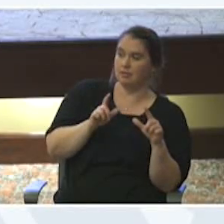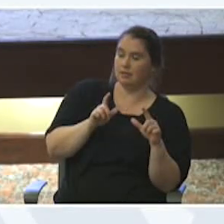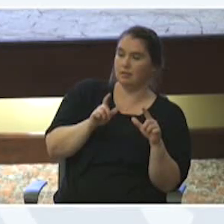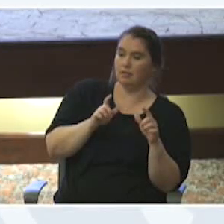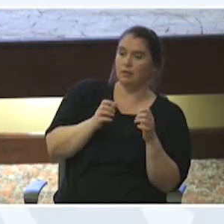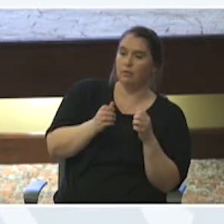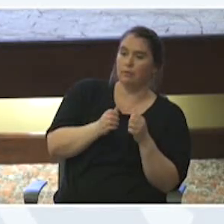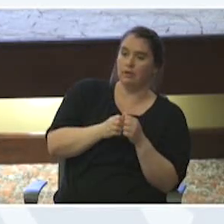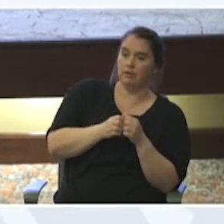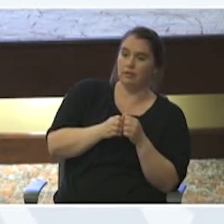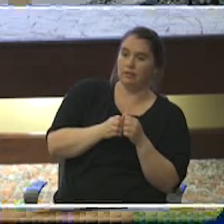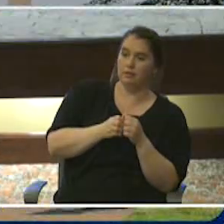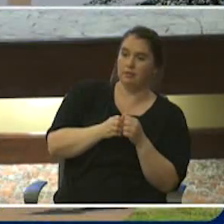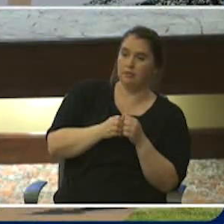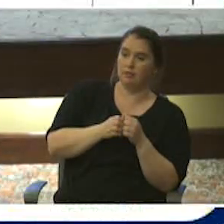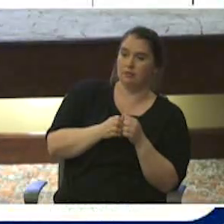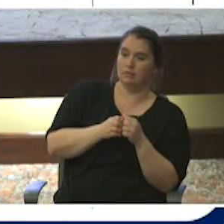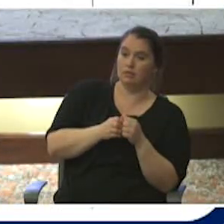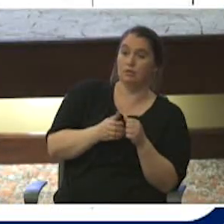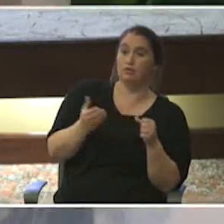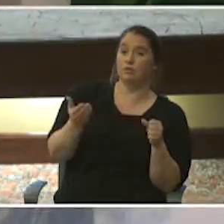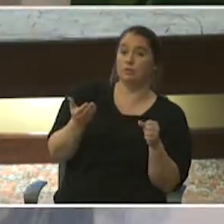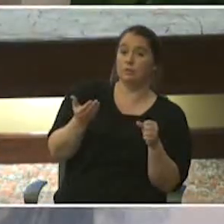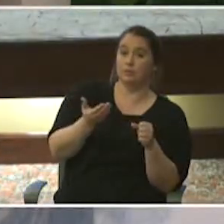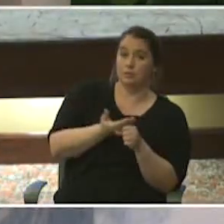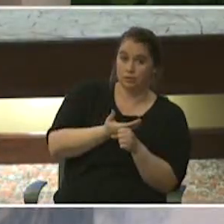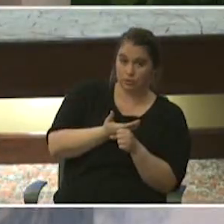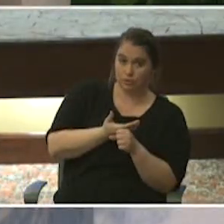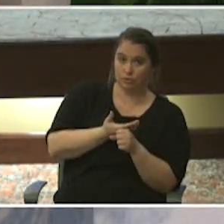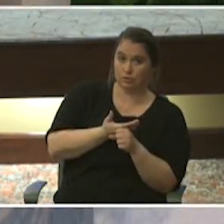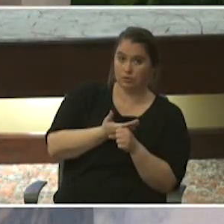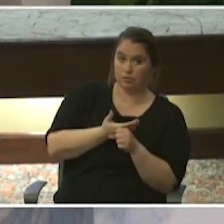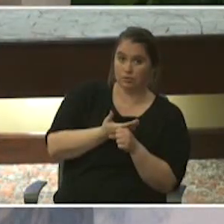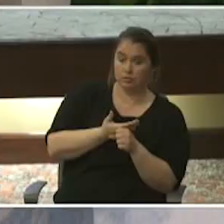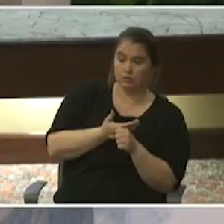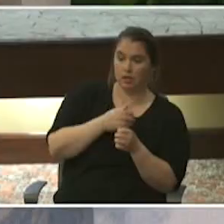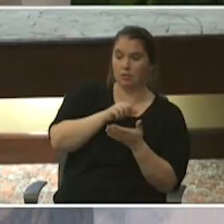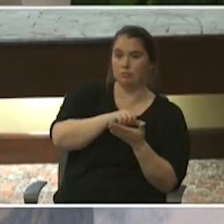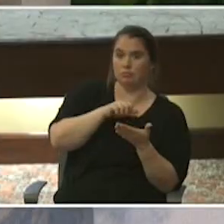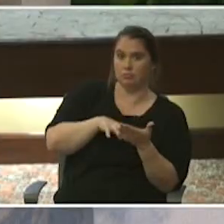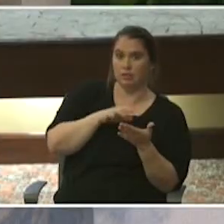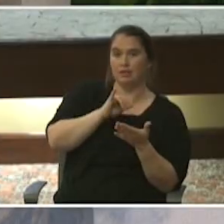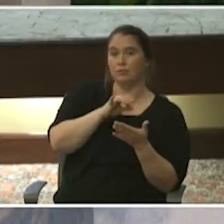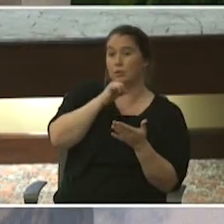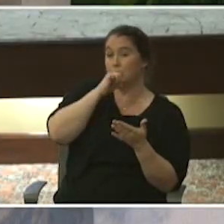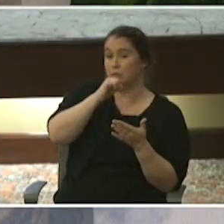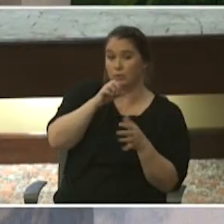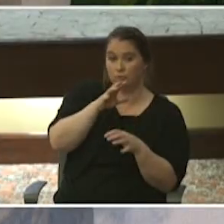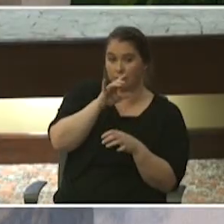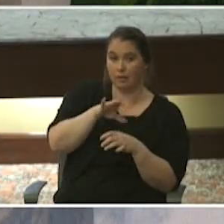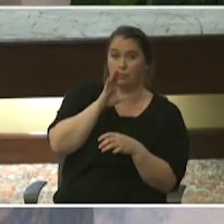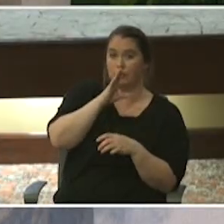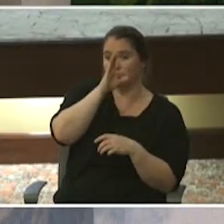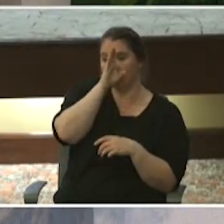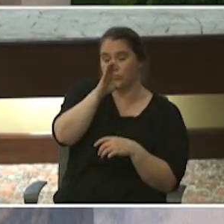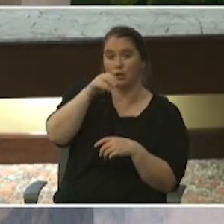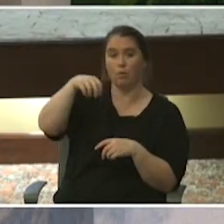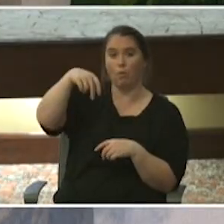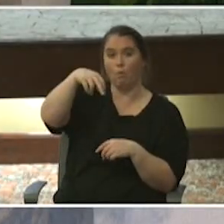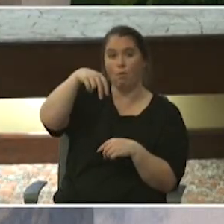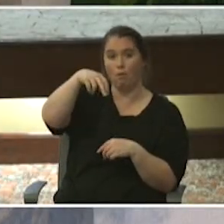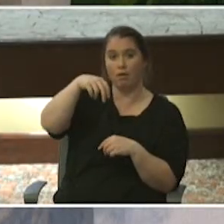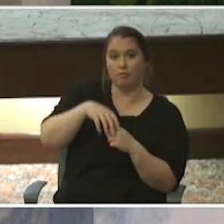the termination and the suggested alternates, yeah. So if we don't do that, it's just going to be a walkway. Yeah.